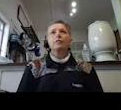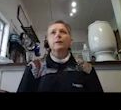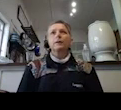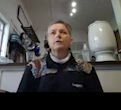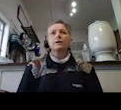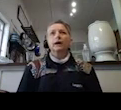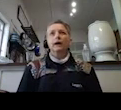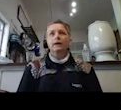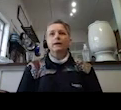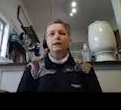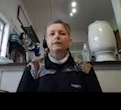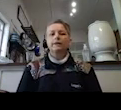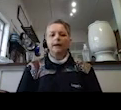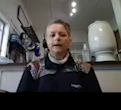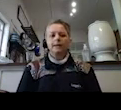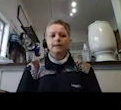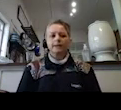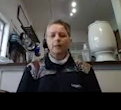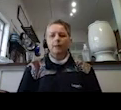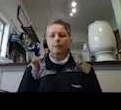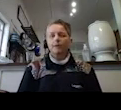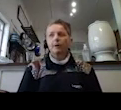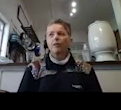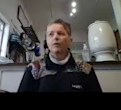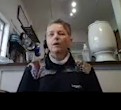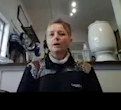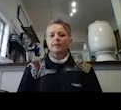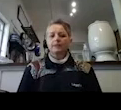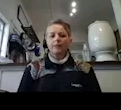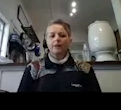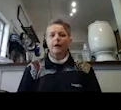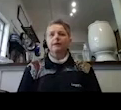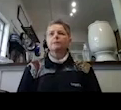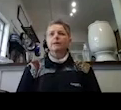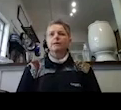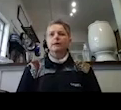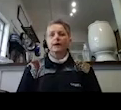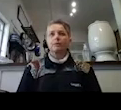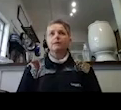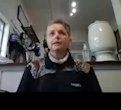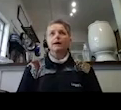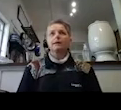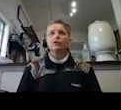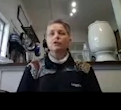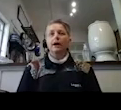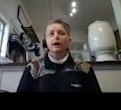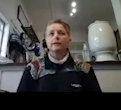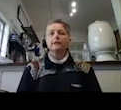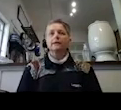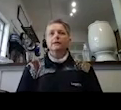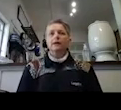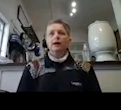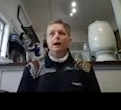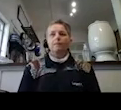may have been given a hearing date that's coming up in a month, but something unexpected has happened and you